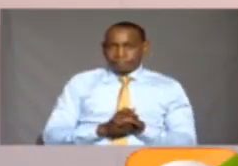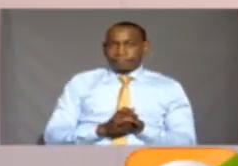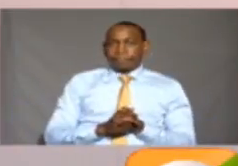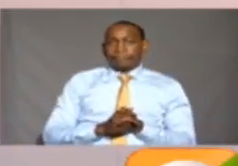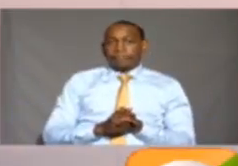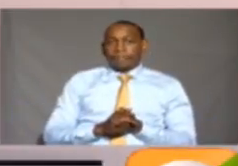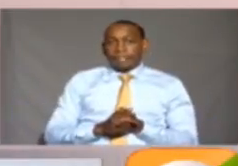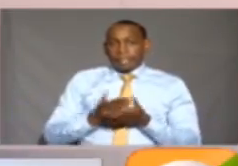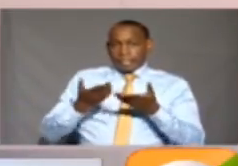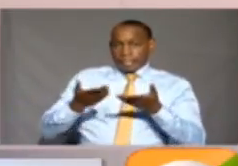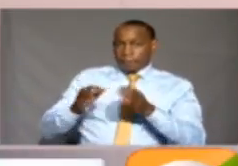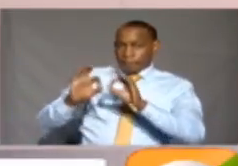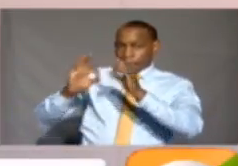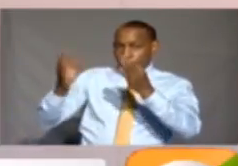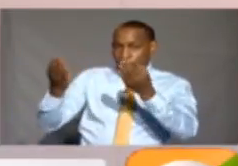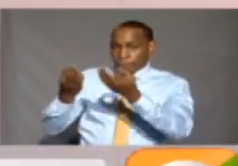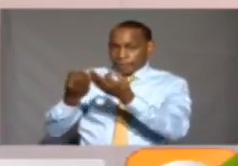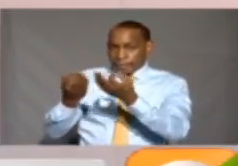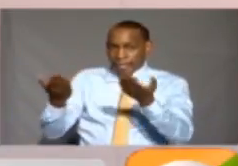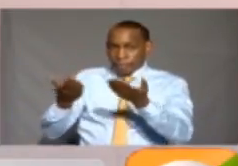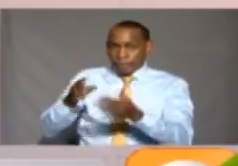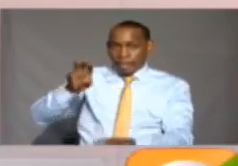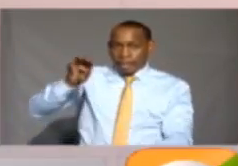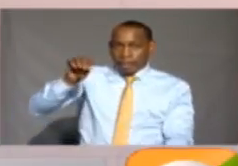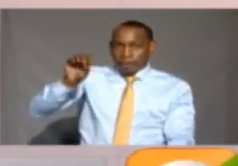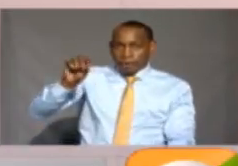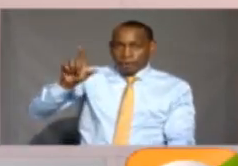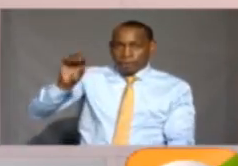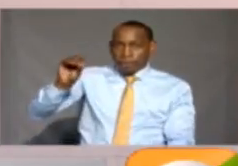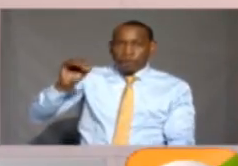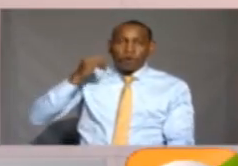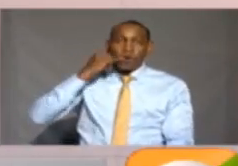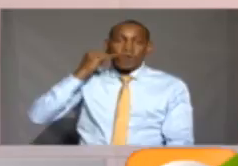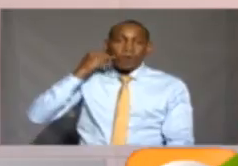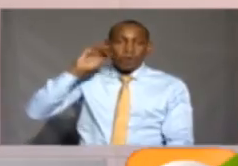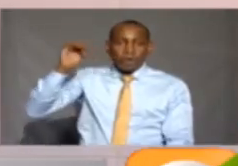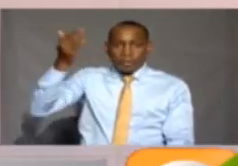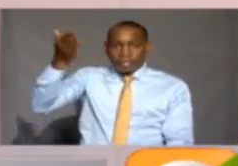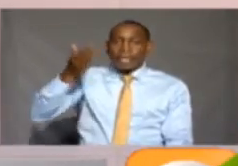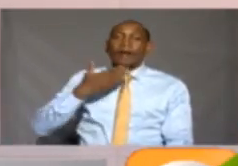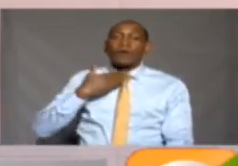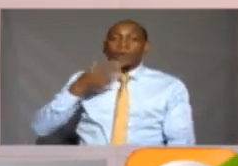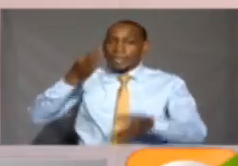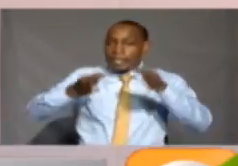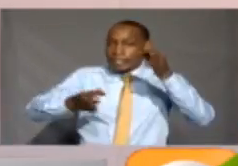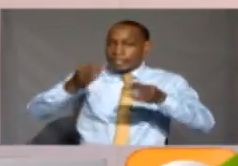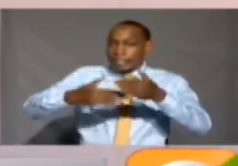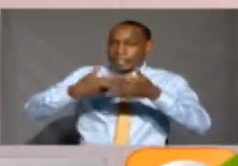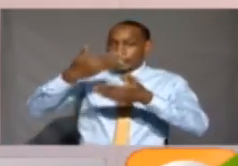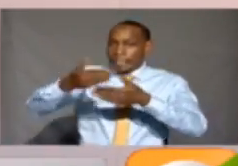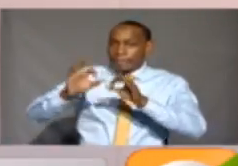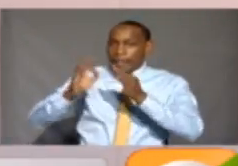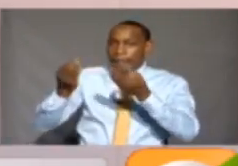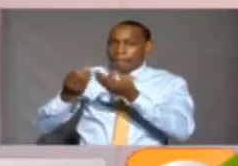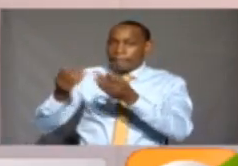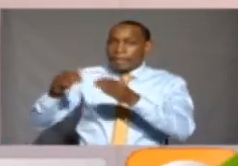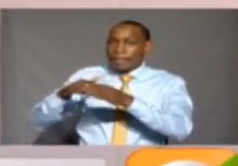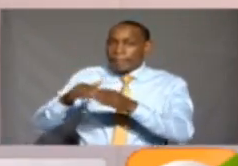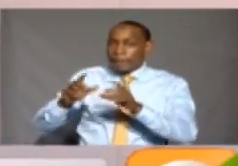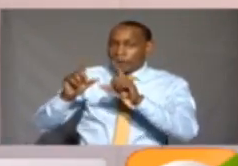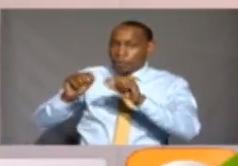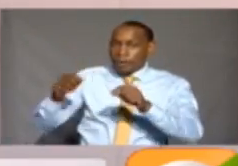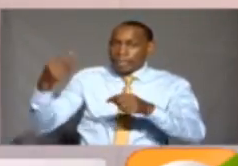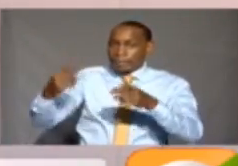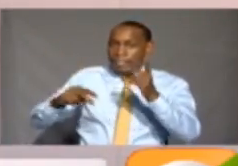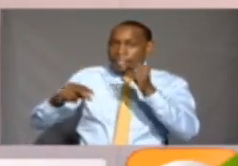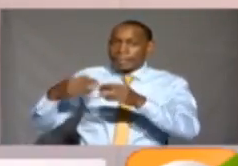Now, a family in Kabsta, Molo, Nakuru County is seeking justice after their kin was allegedly